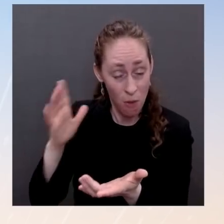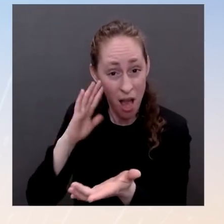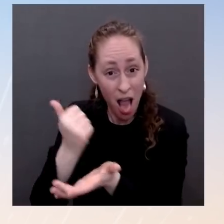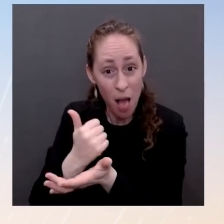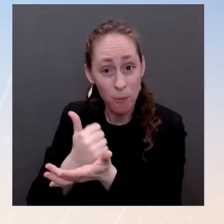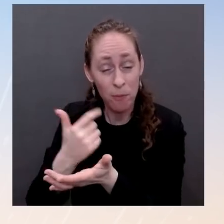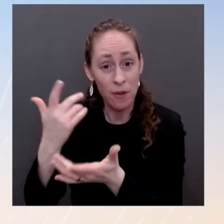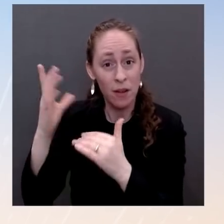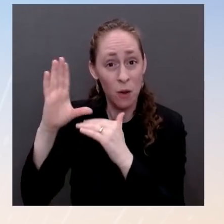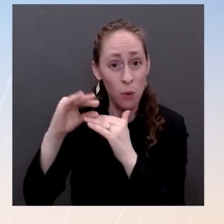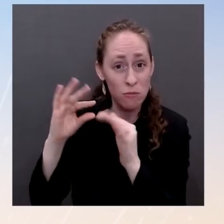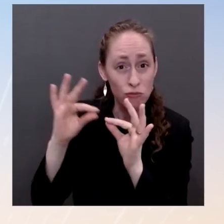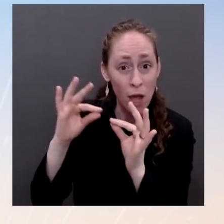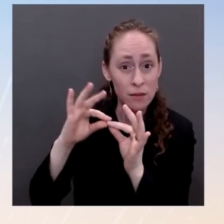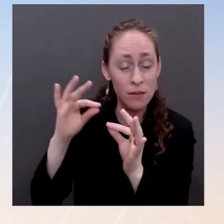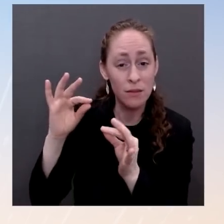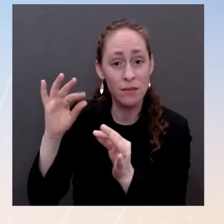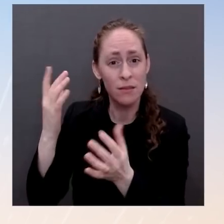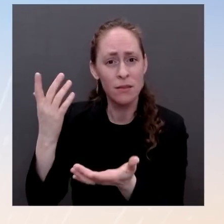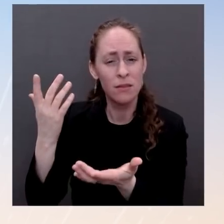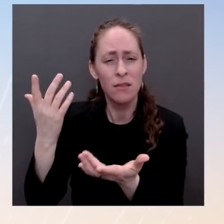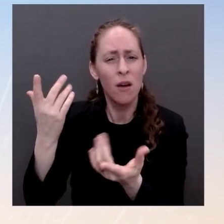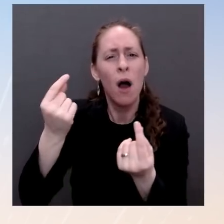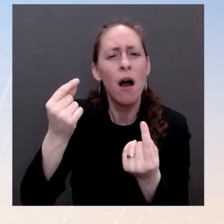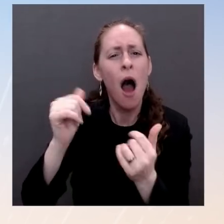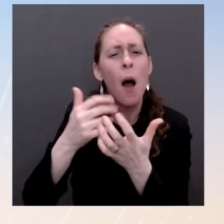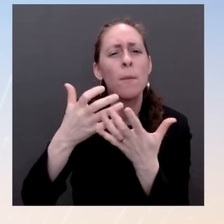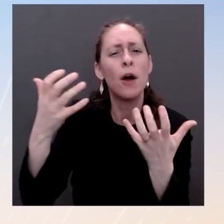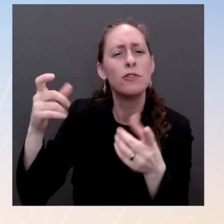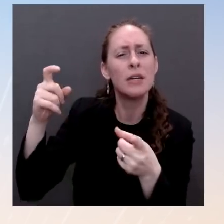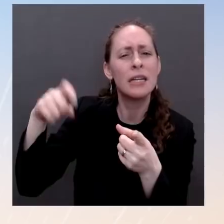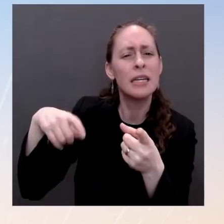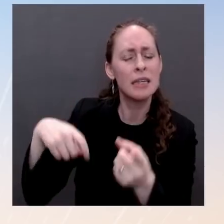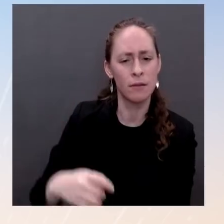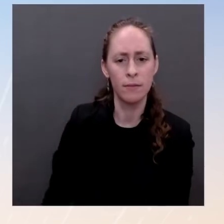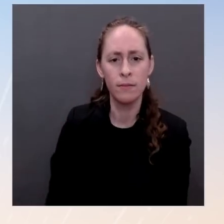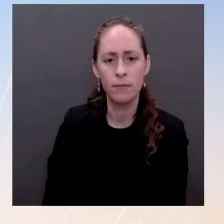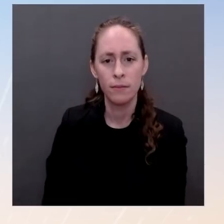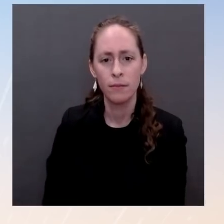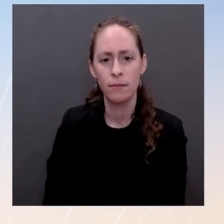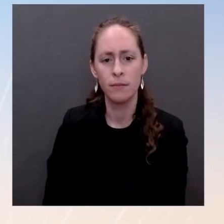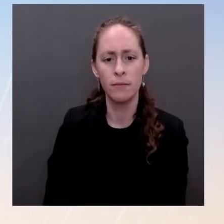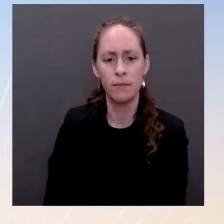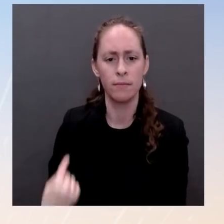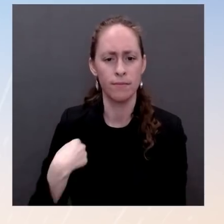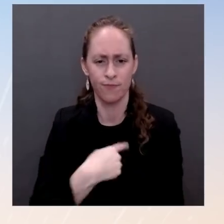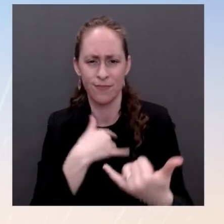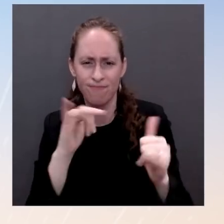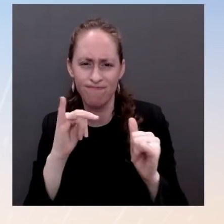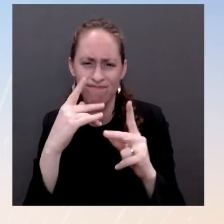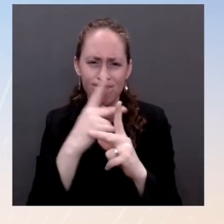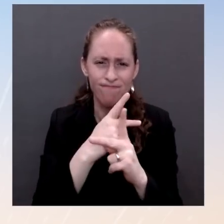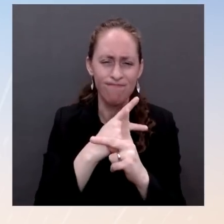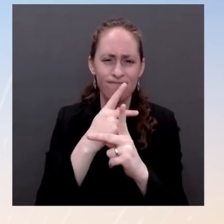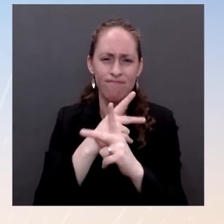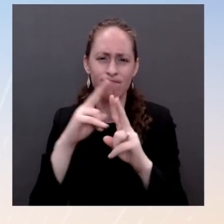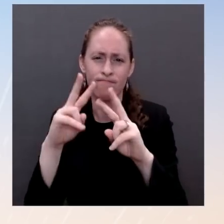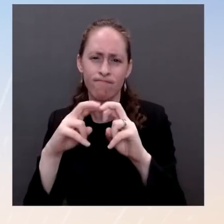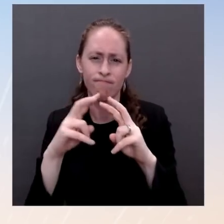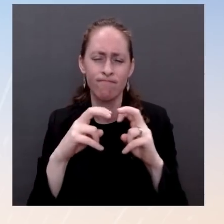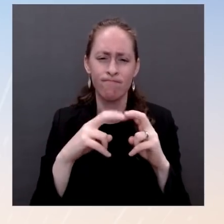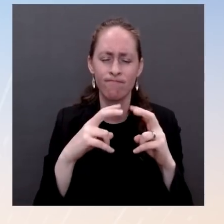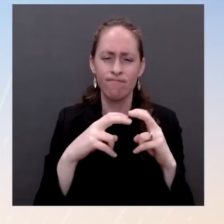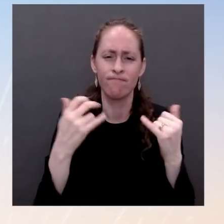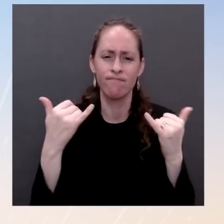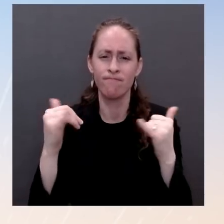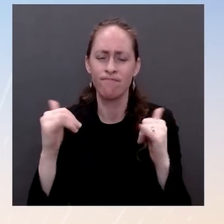constantly, of course, making. We did see even the anticipation of the release back in December helped lower the price by about 10